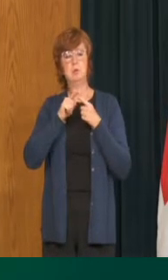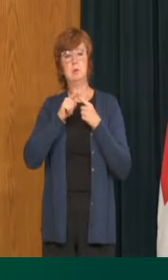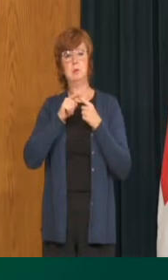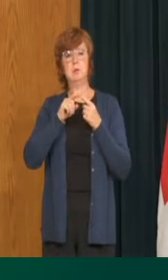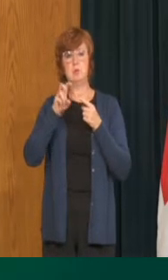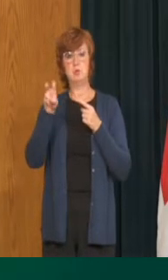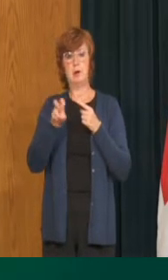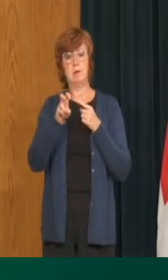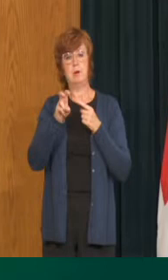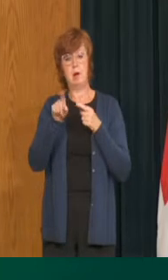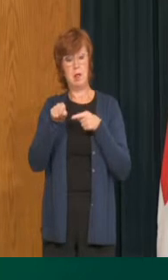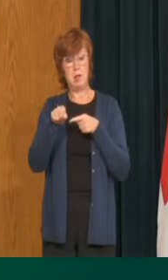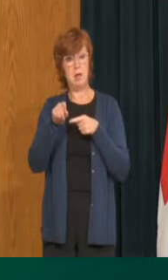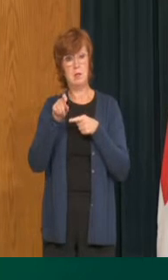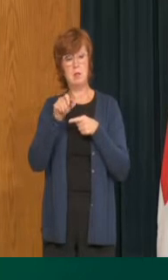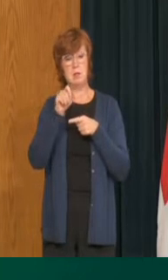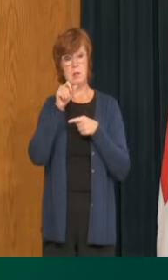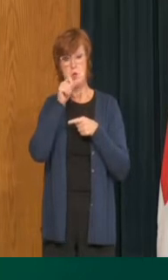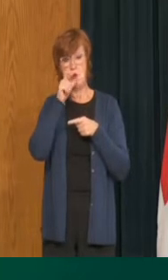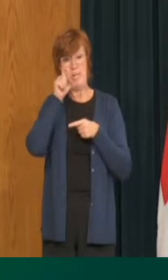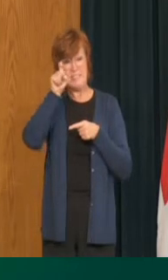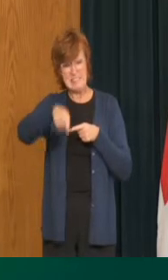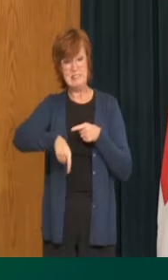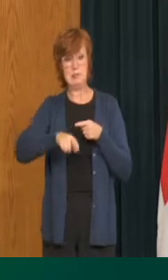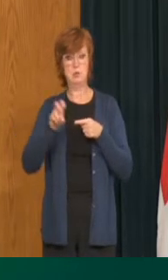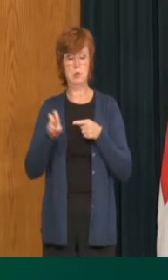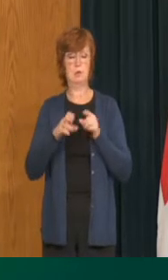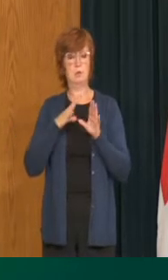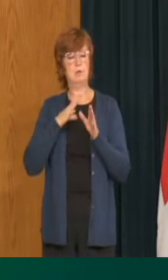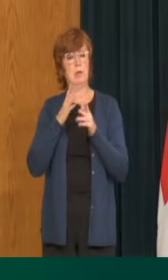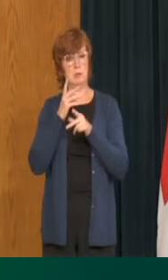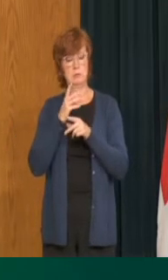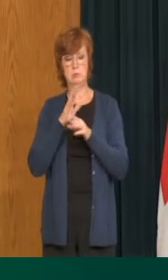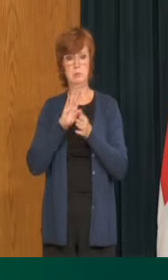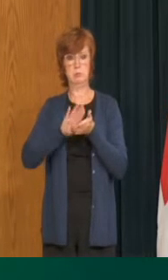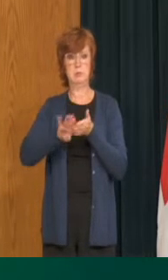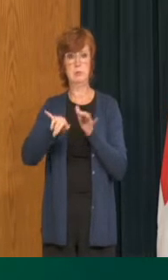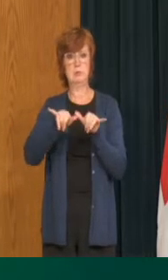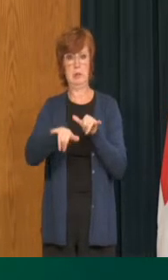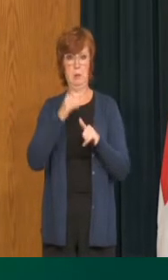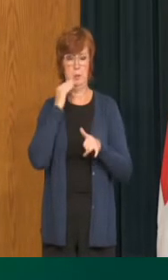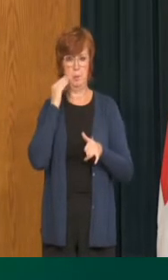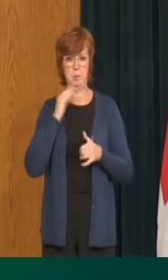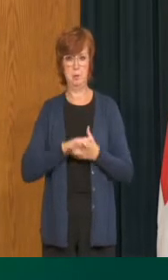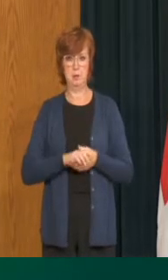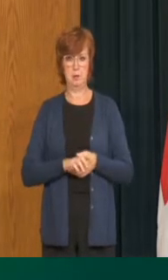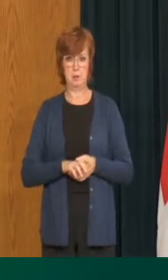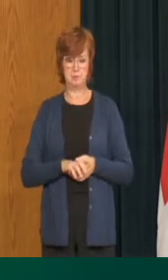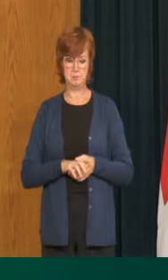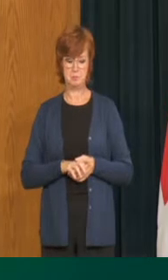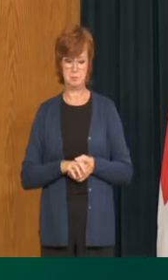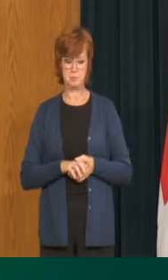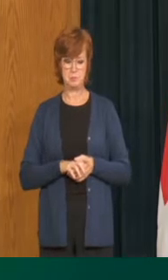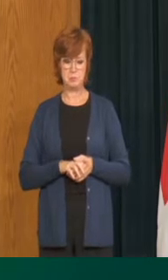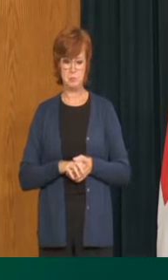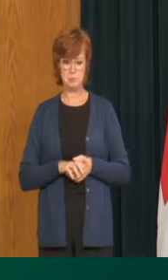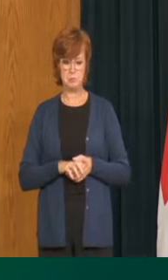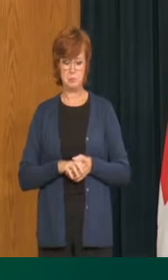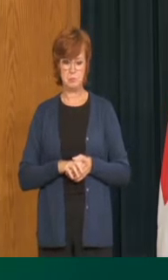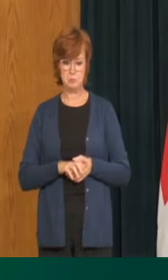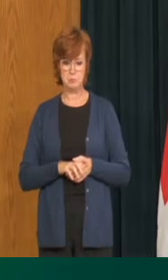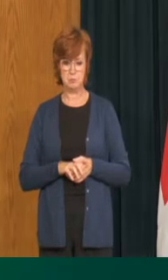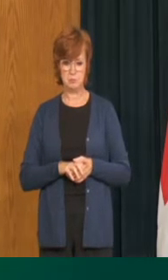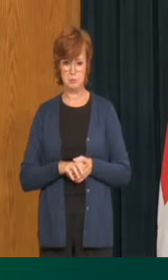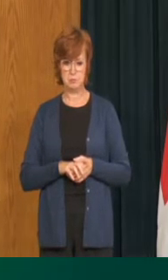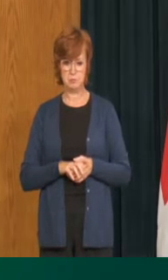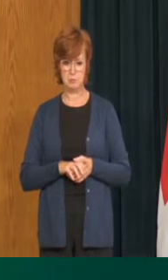if you do have to travel, we've put some recommendations around that. We're not yet at a point where we are saying that